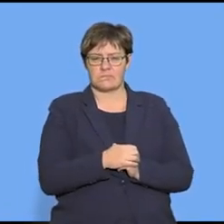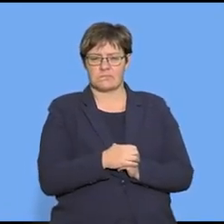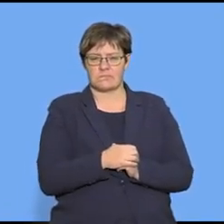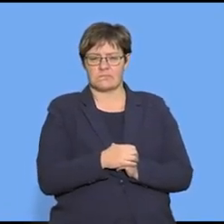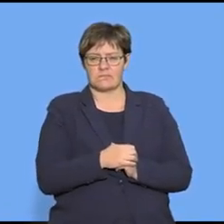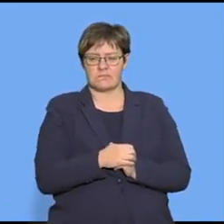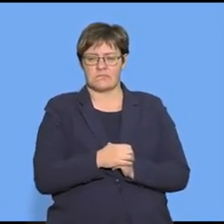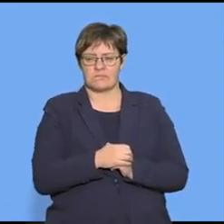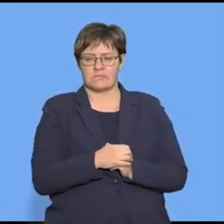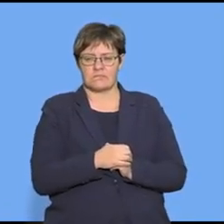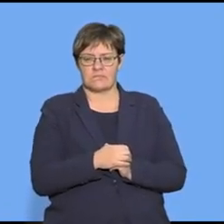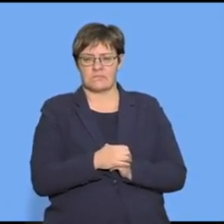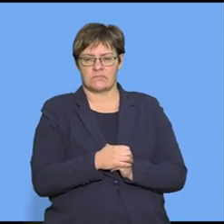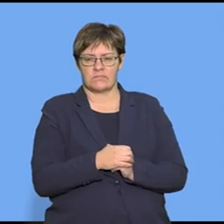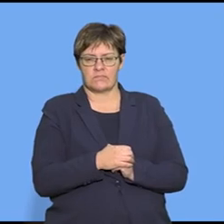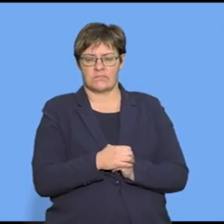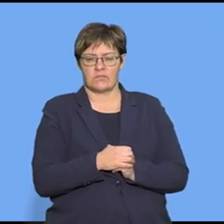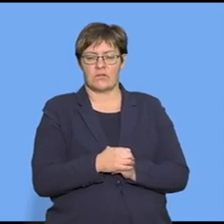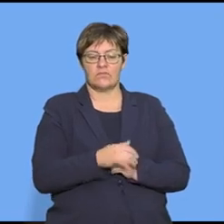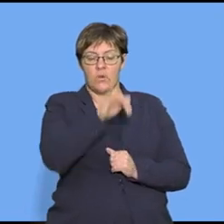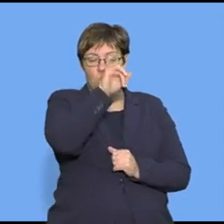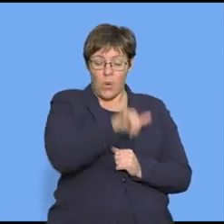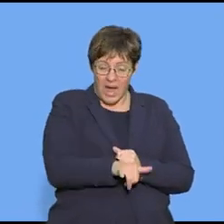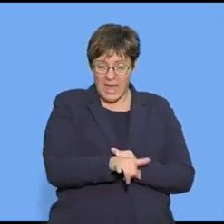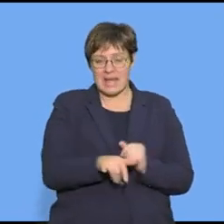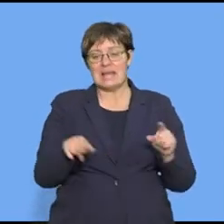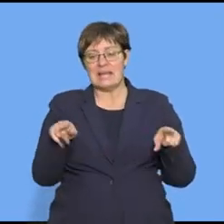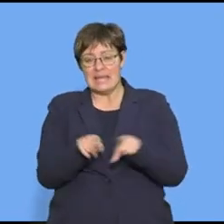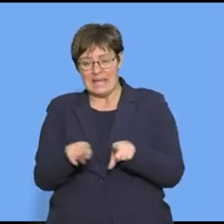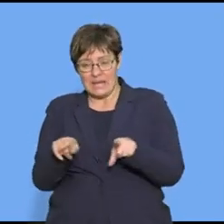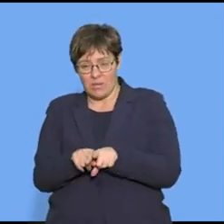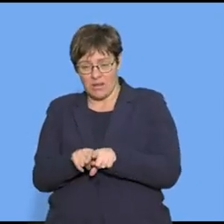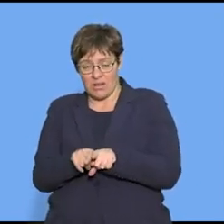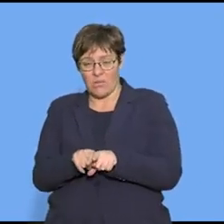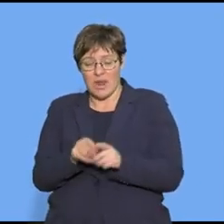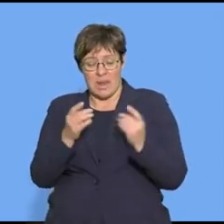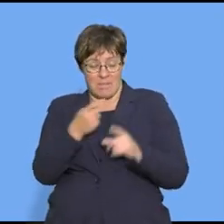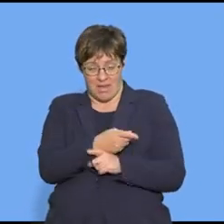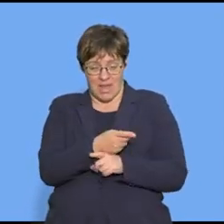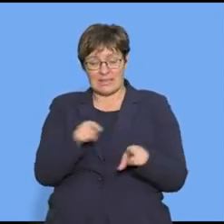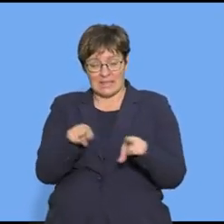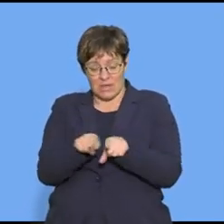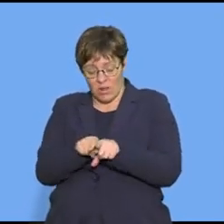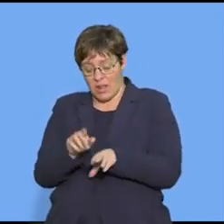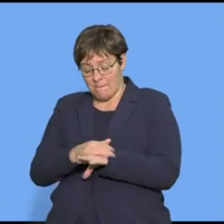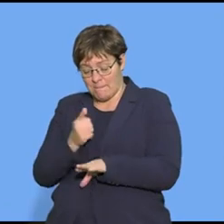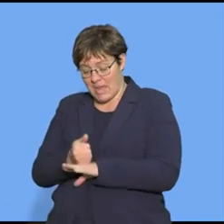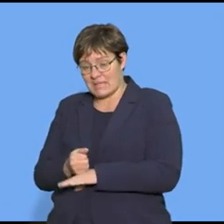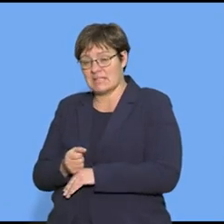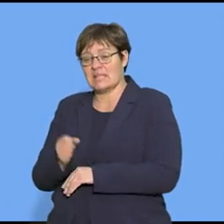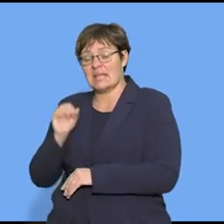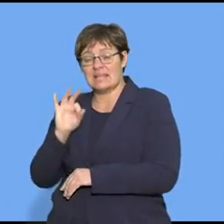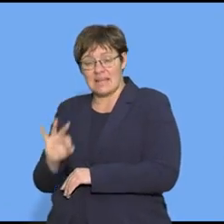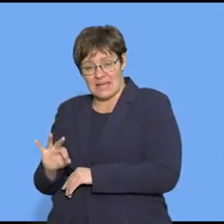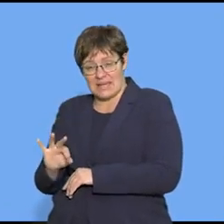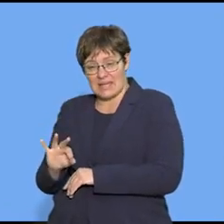our number, which will be y is equals to, and then our base, which is 3,